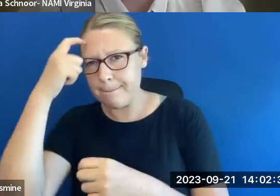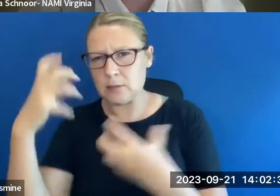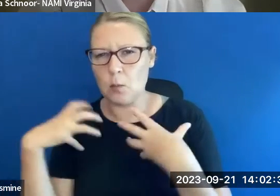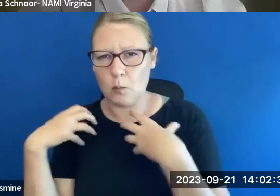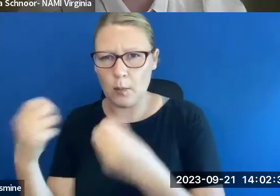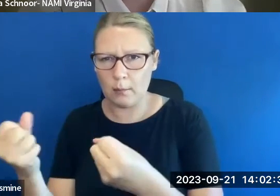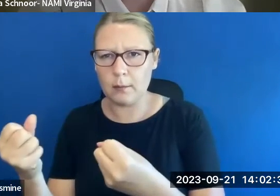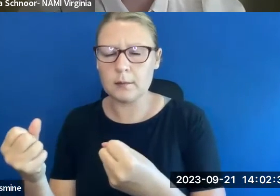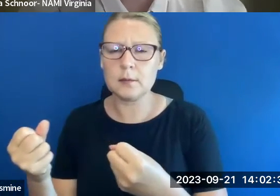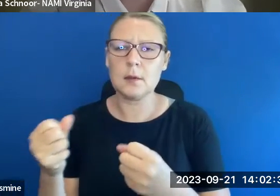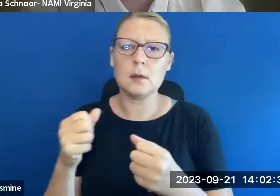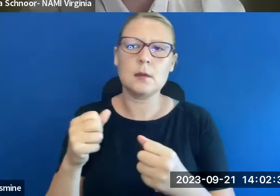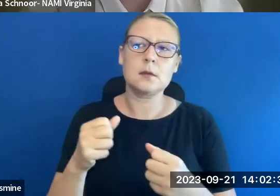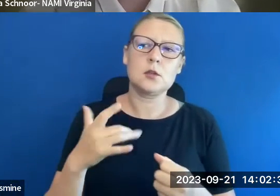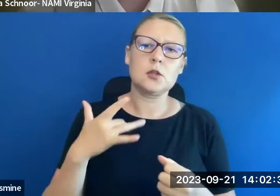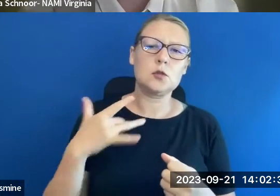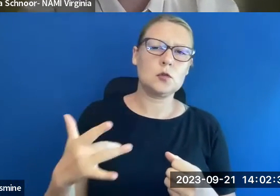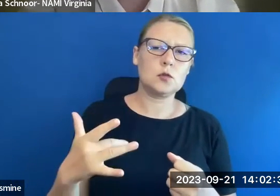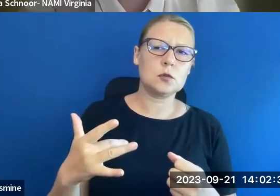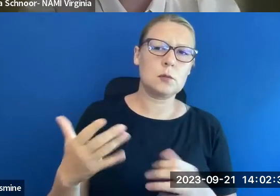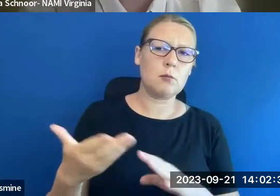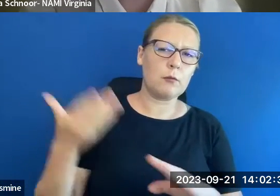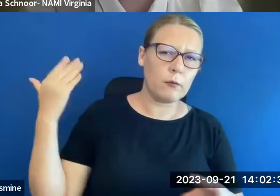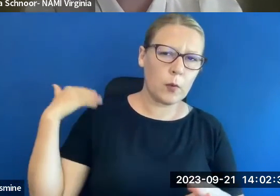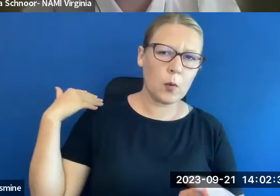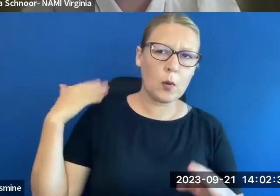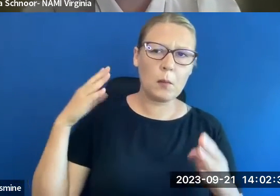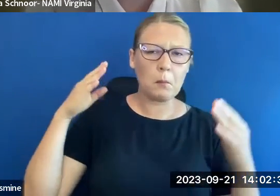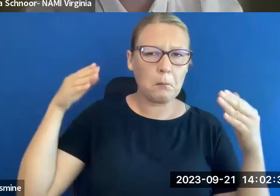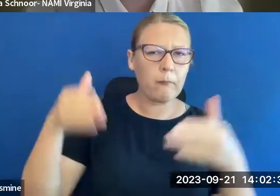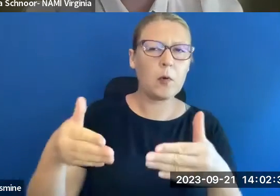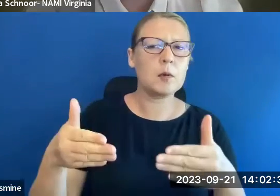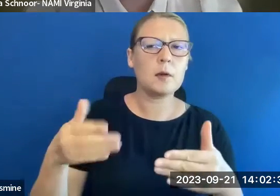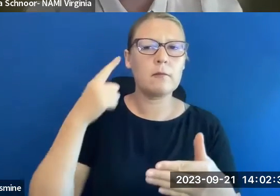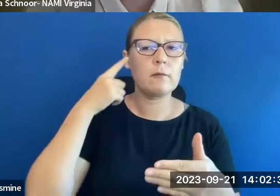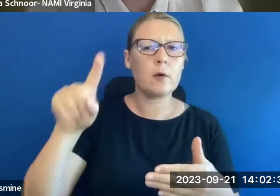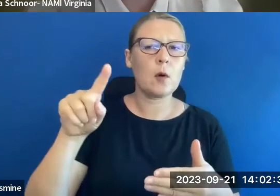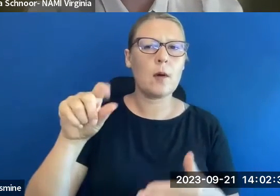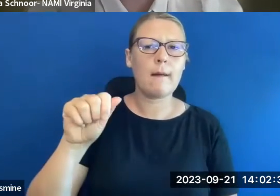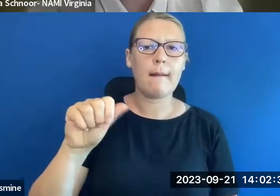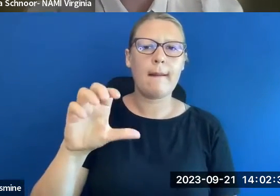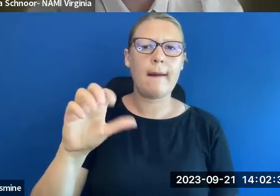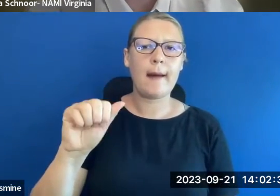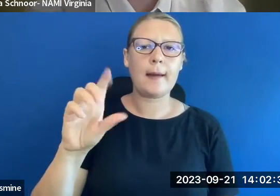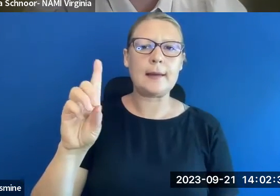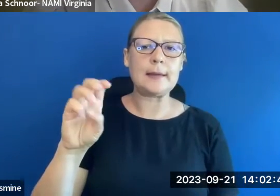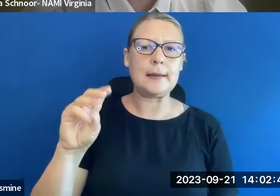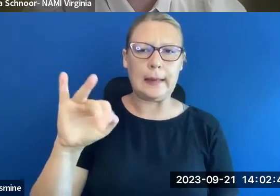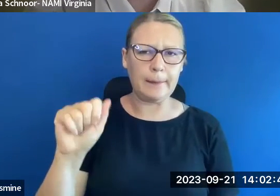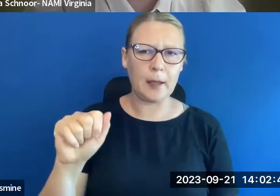was primarily on a academic standpoint, whereas now we are